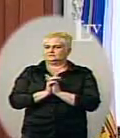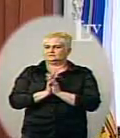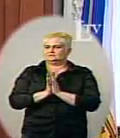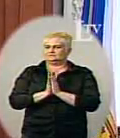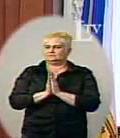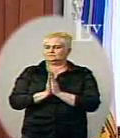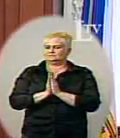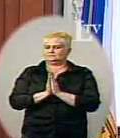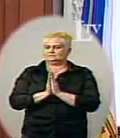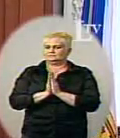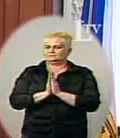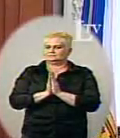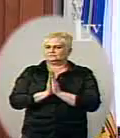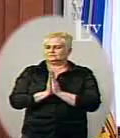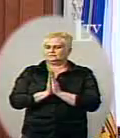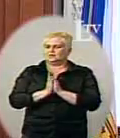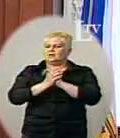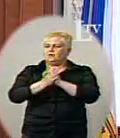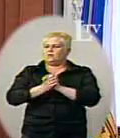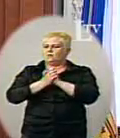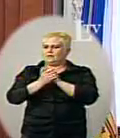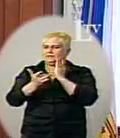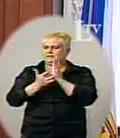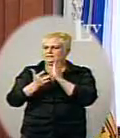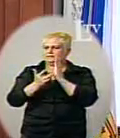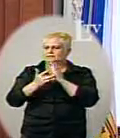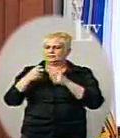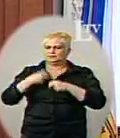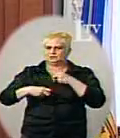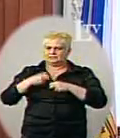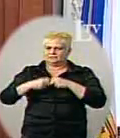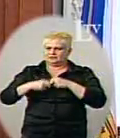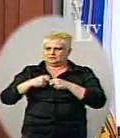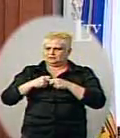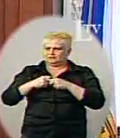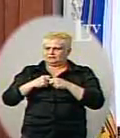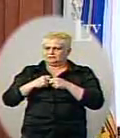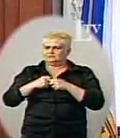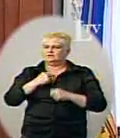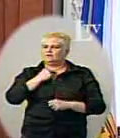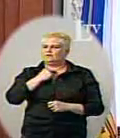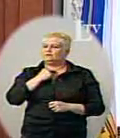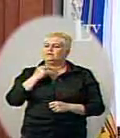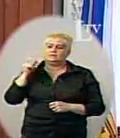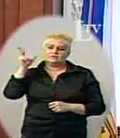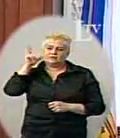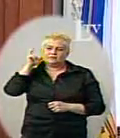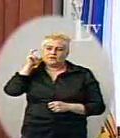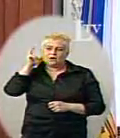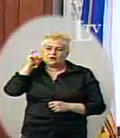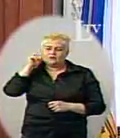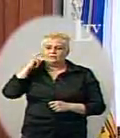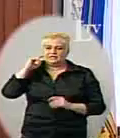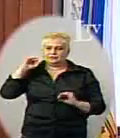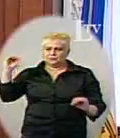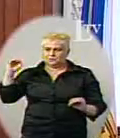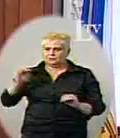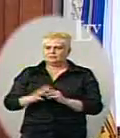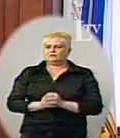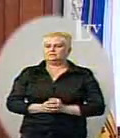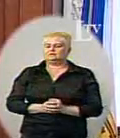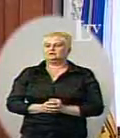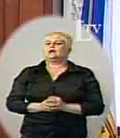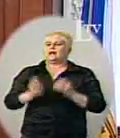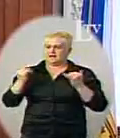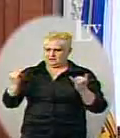Legislature. As this is my final opportunity to speak as Her Majesty's representative in this